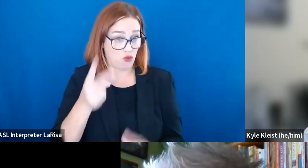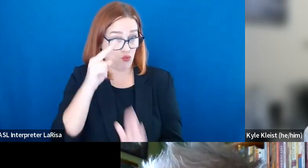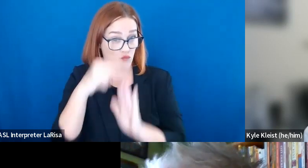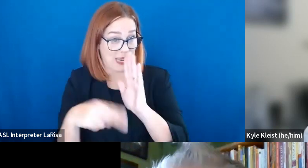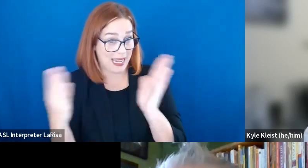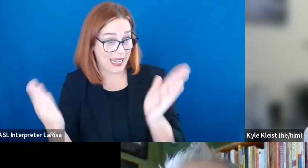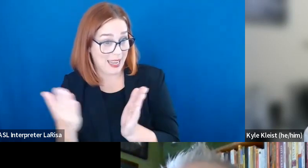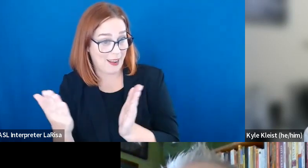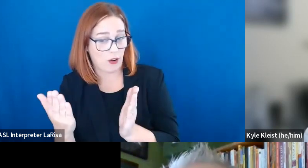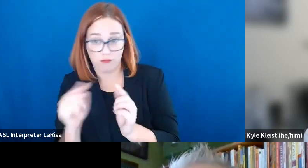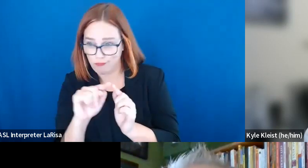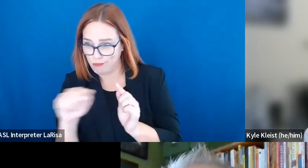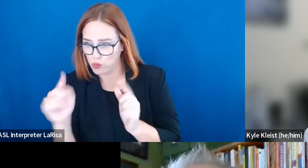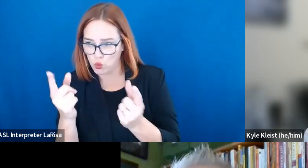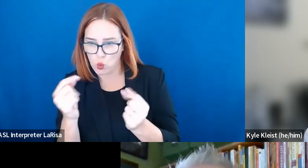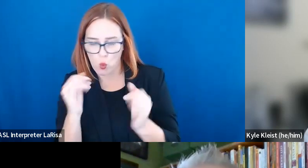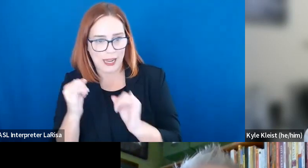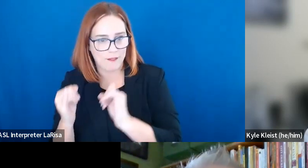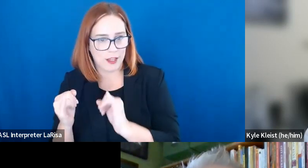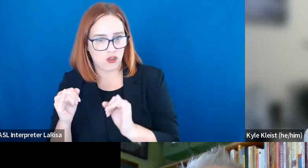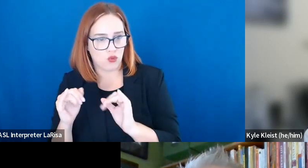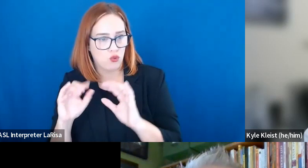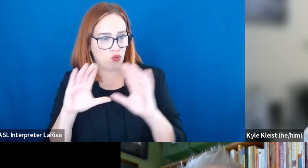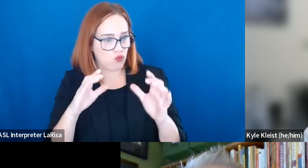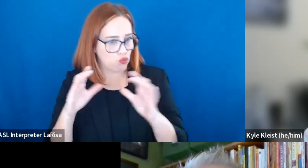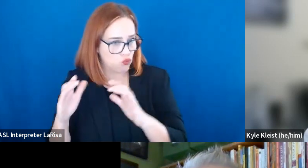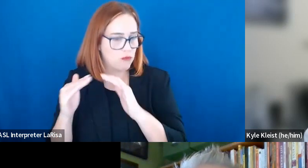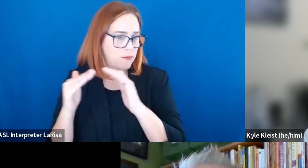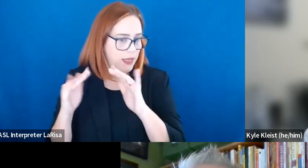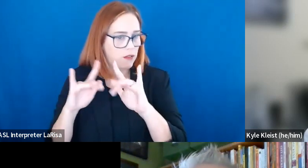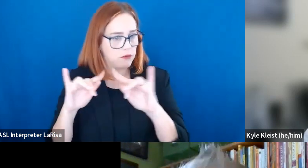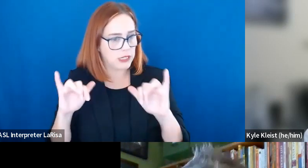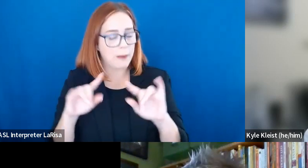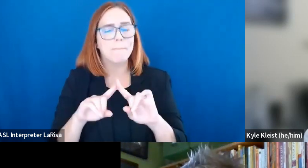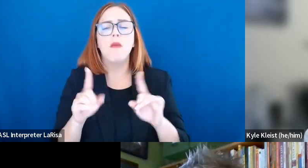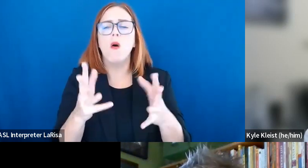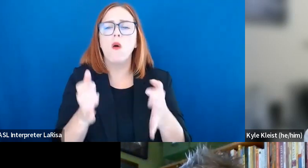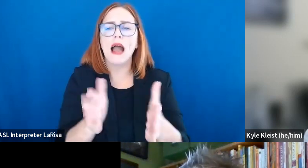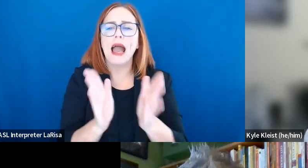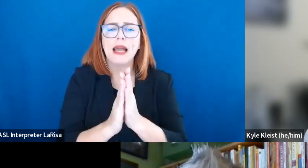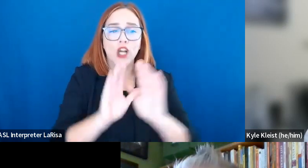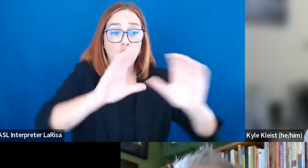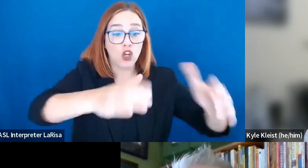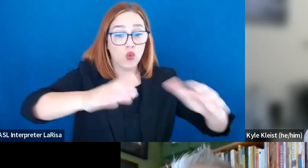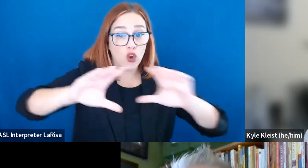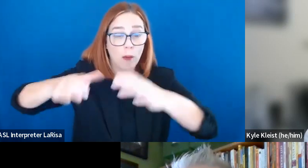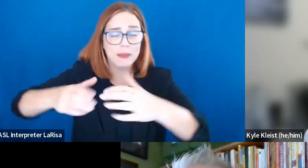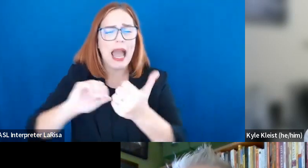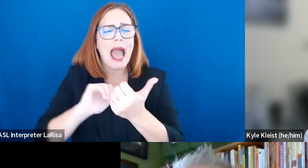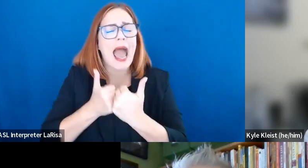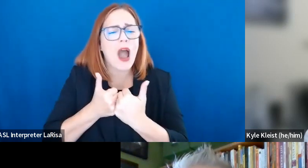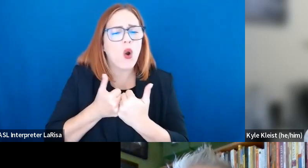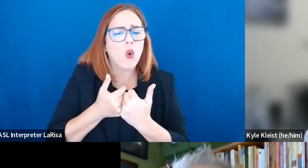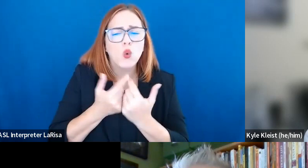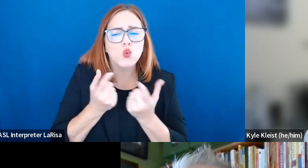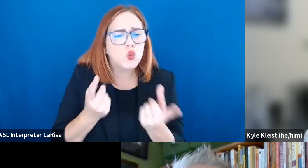But wanted to ask some questions with the groups and things like that. Are people, how are you doing it? I'd love